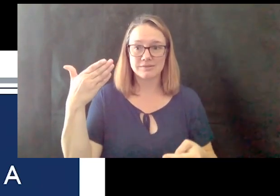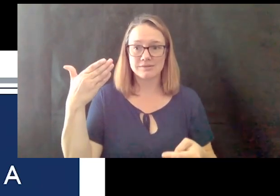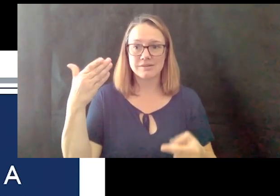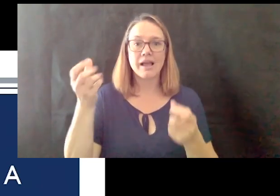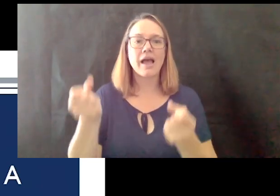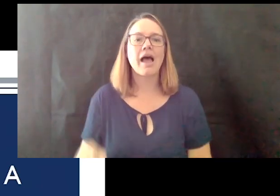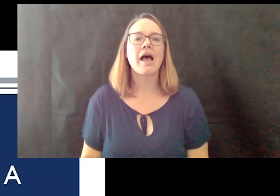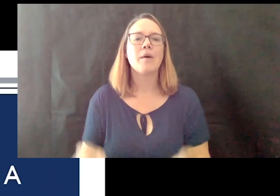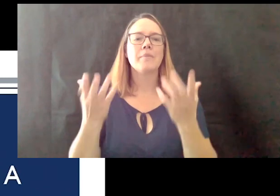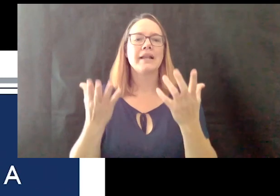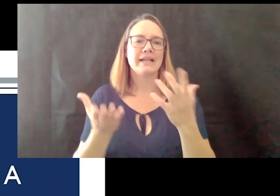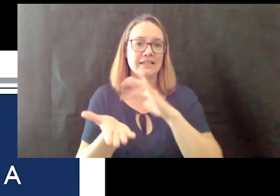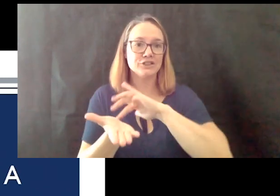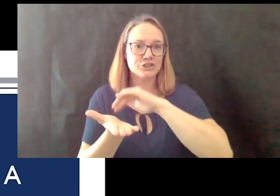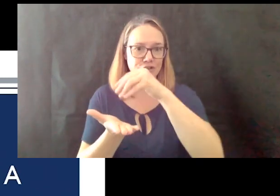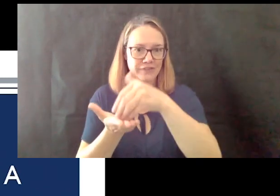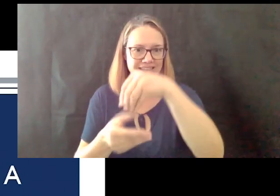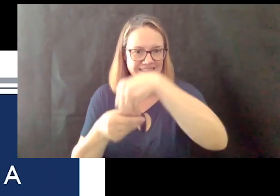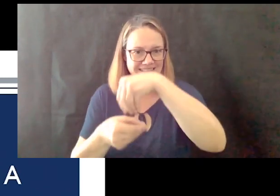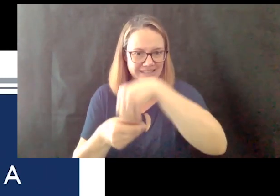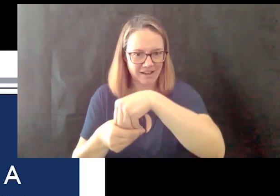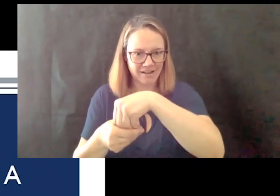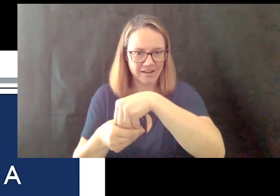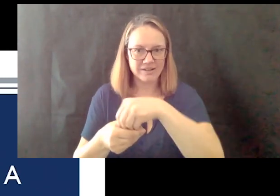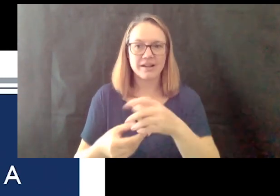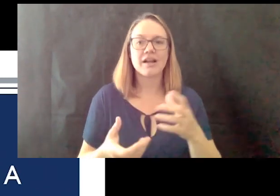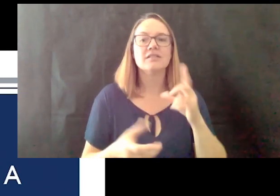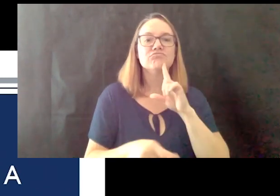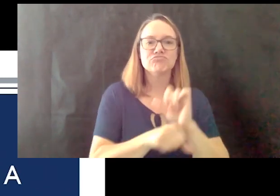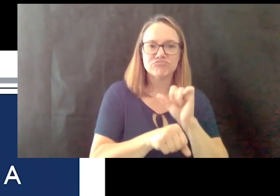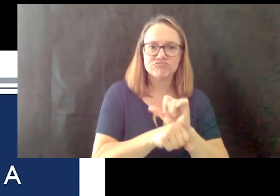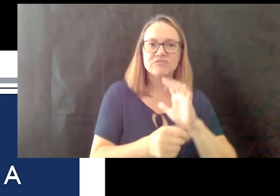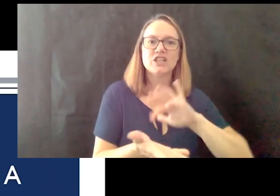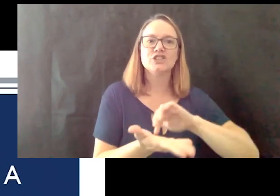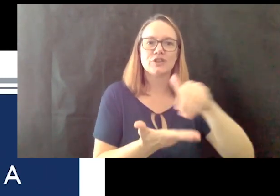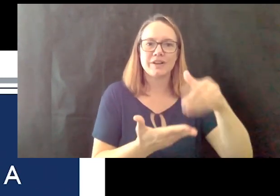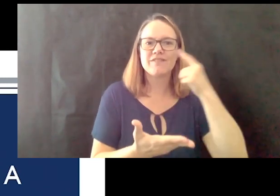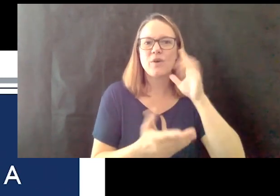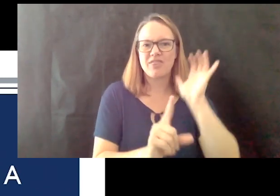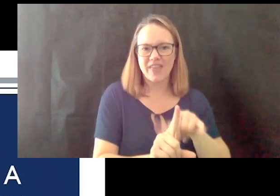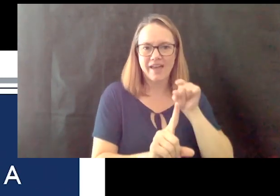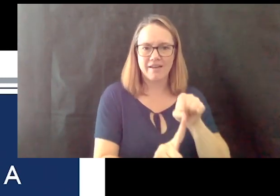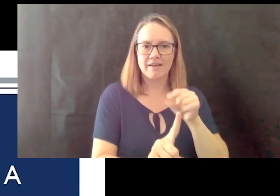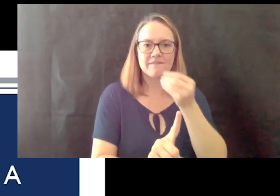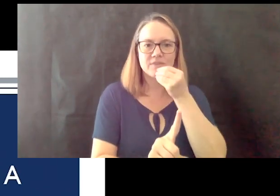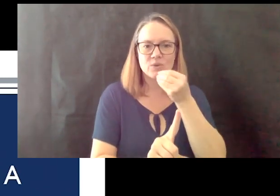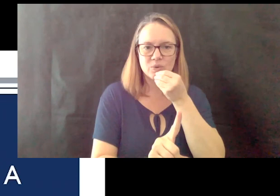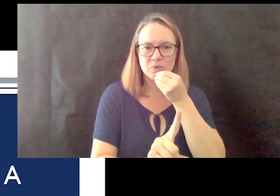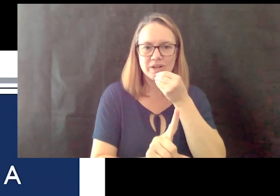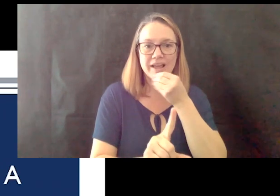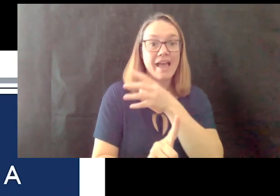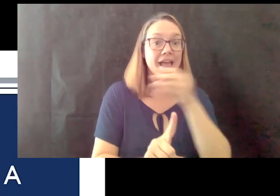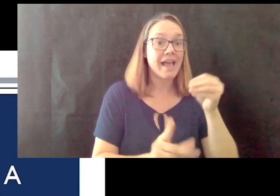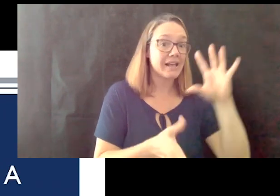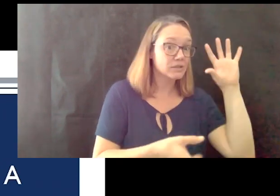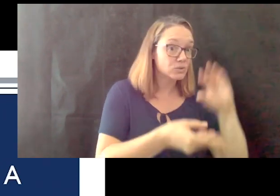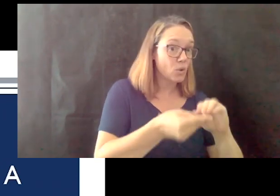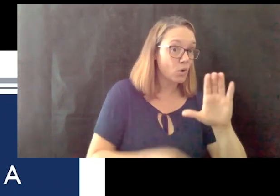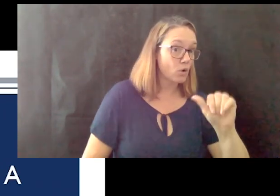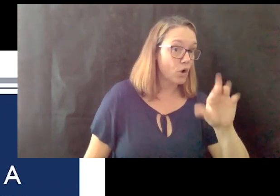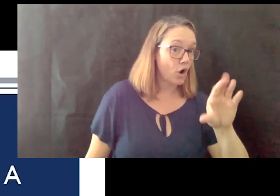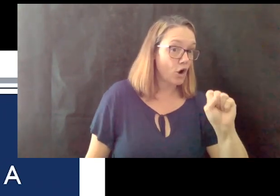the amount of servings per container, the actual serving size for that food, and then also the